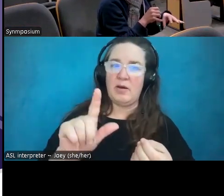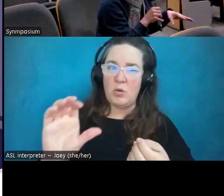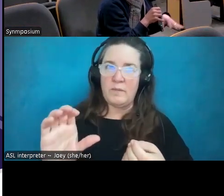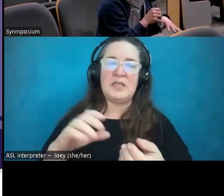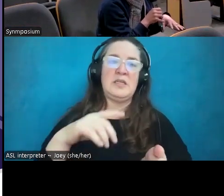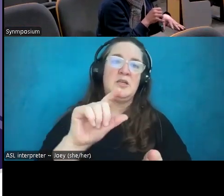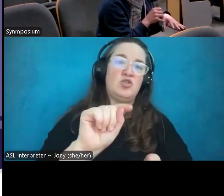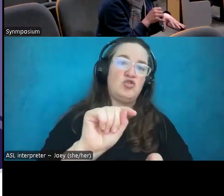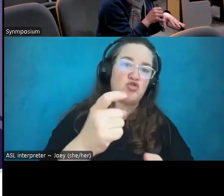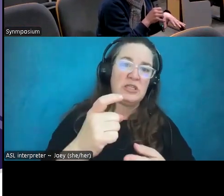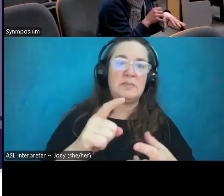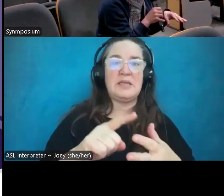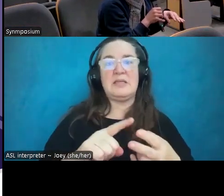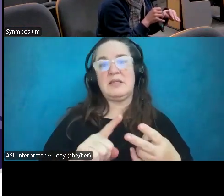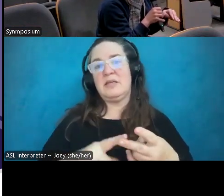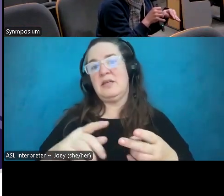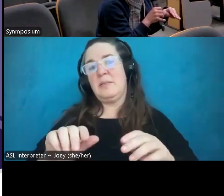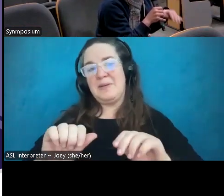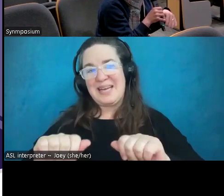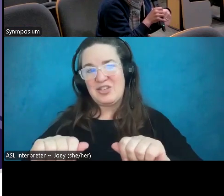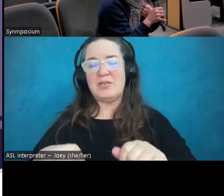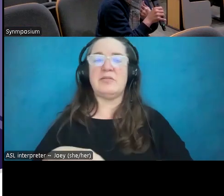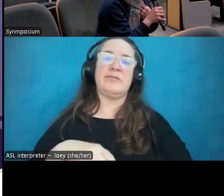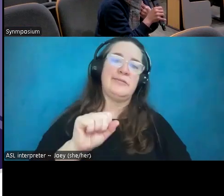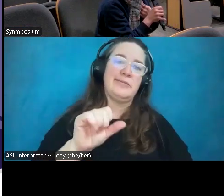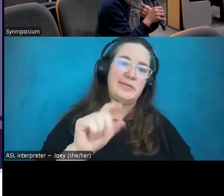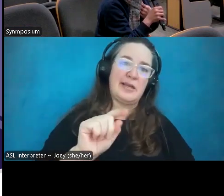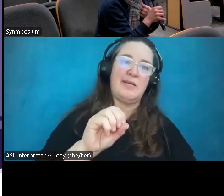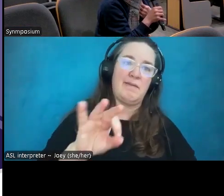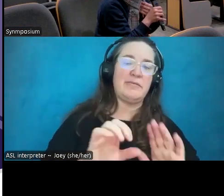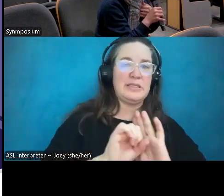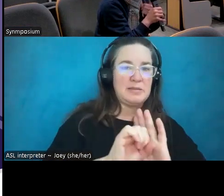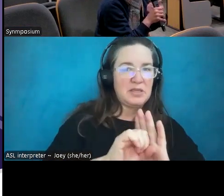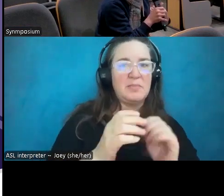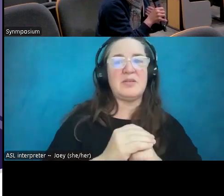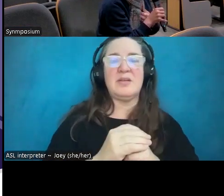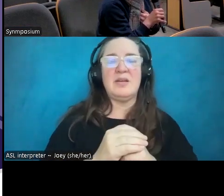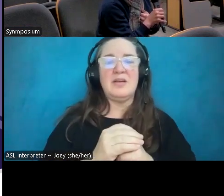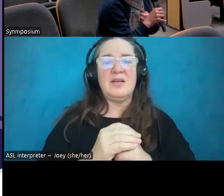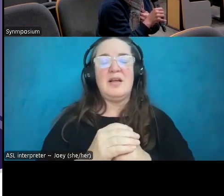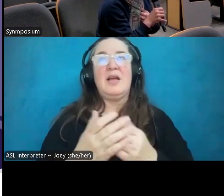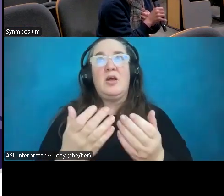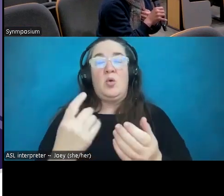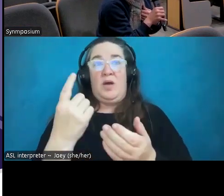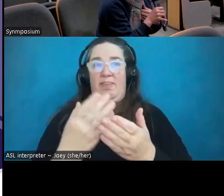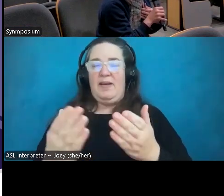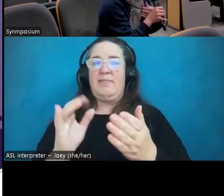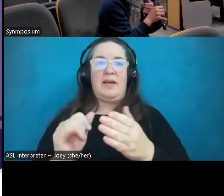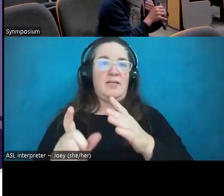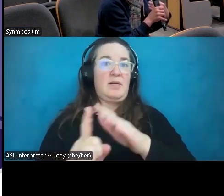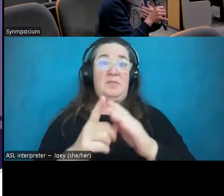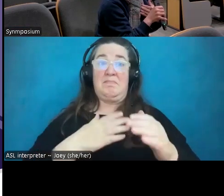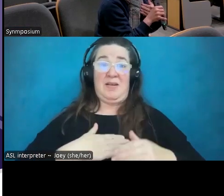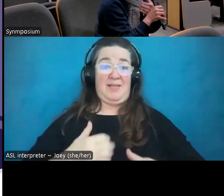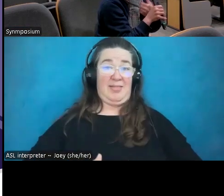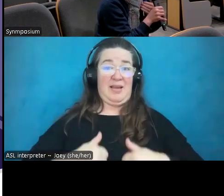for people who are dealing with long COVID, one of the things that comes up a lot, at least in my life, is how to not get COVID again. And